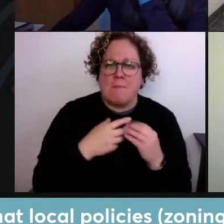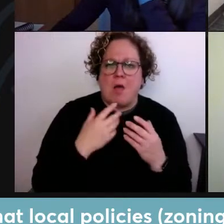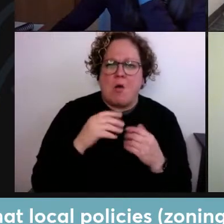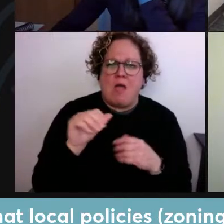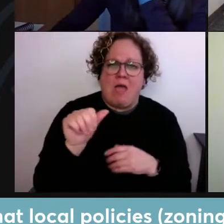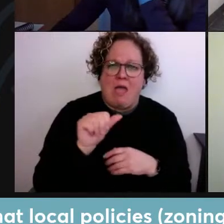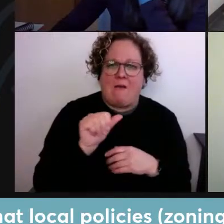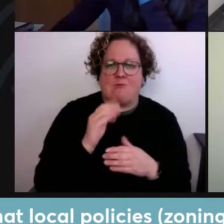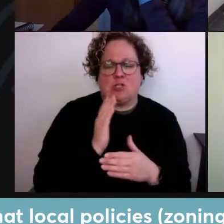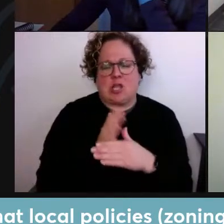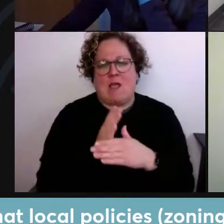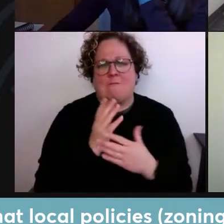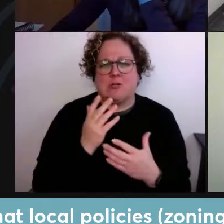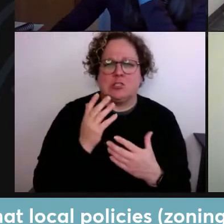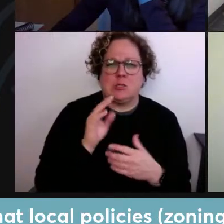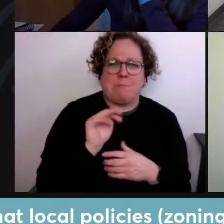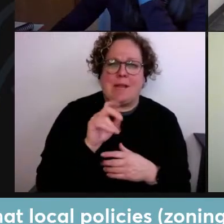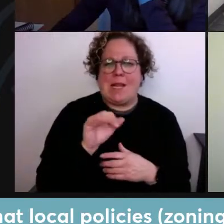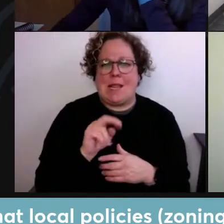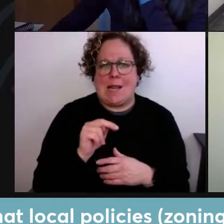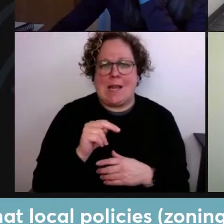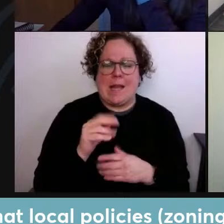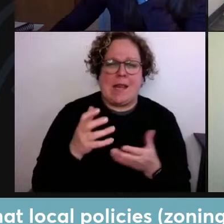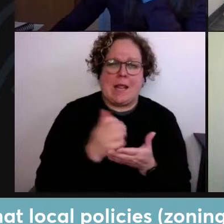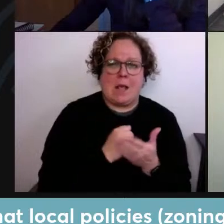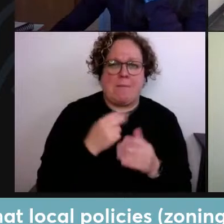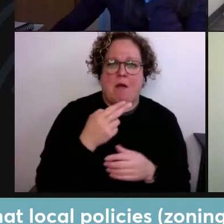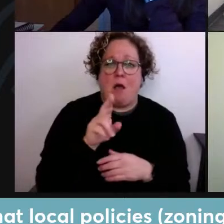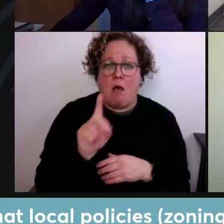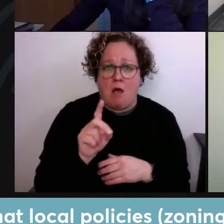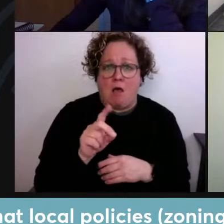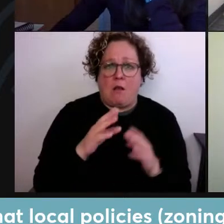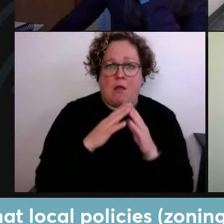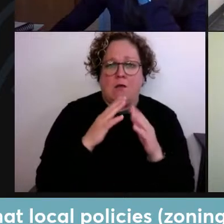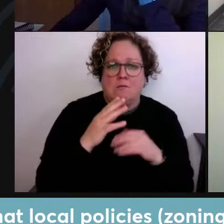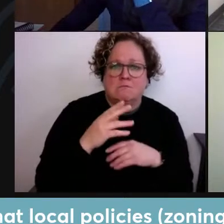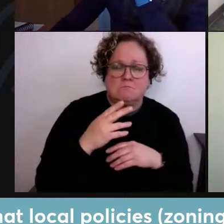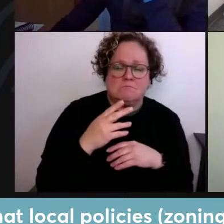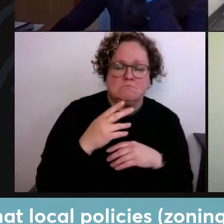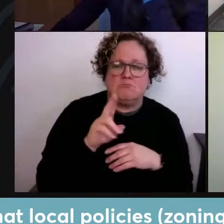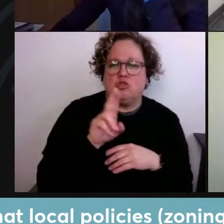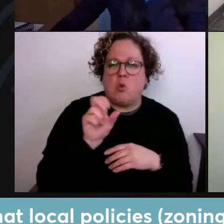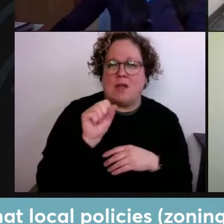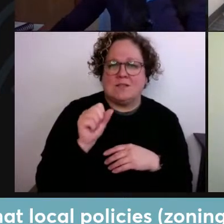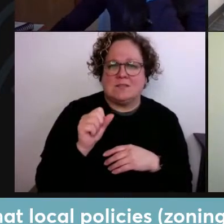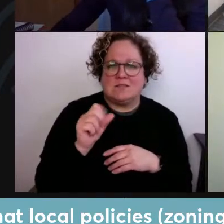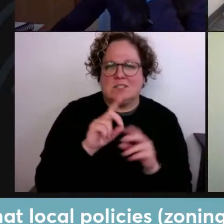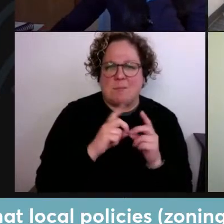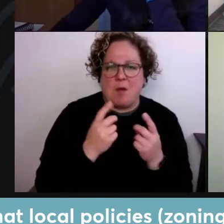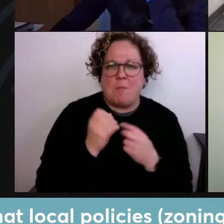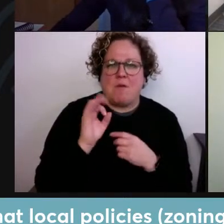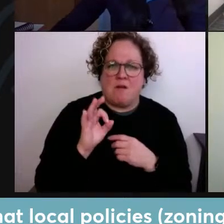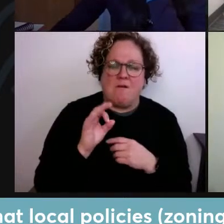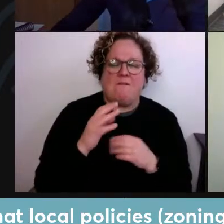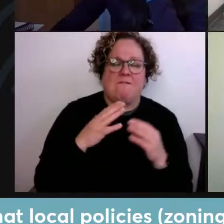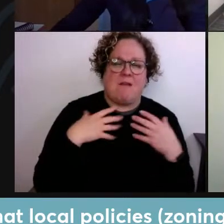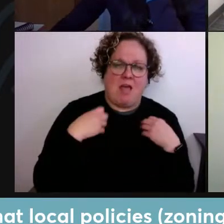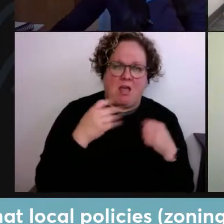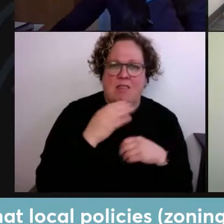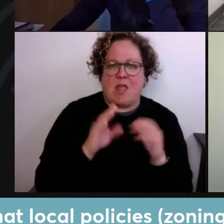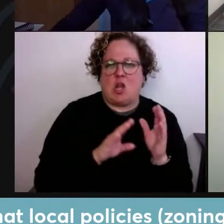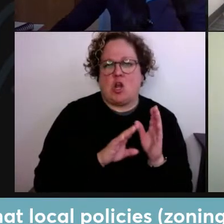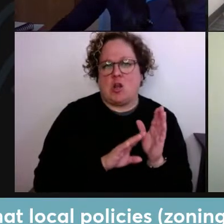principle. So HUD, U.S. Department of Health and Urban Development, looks at the